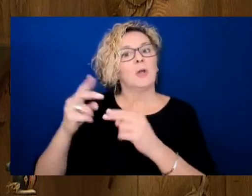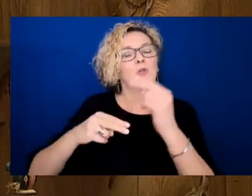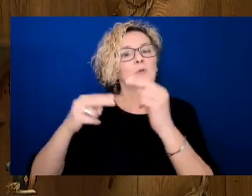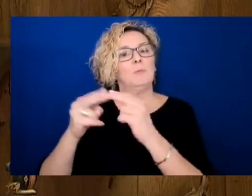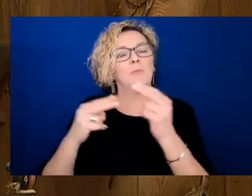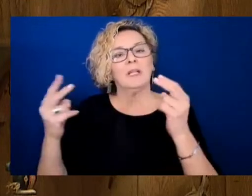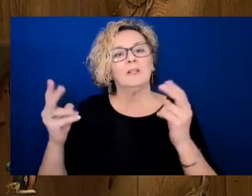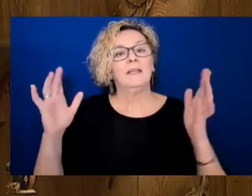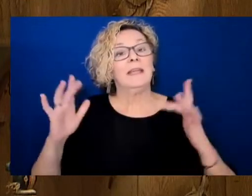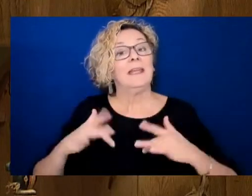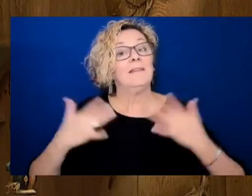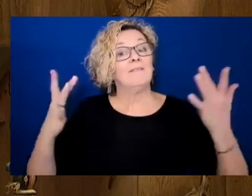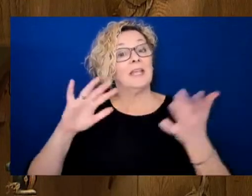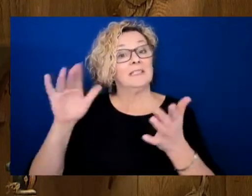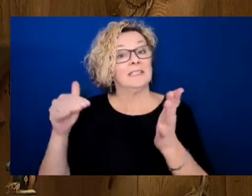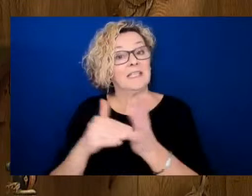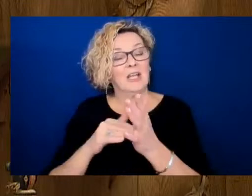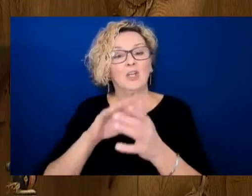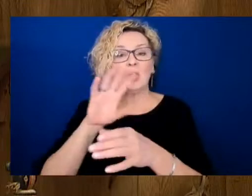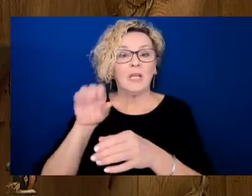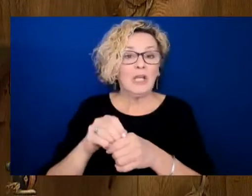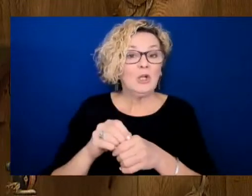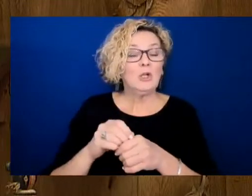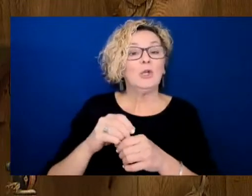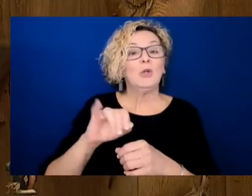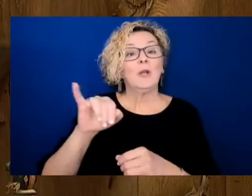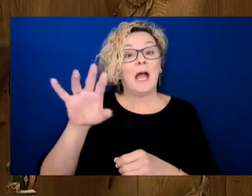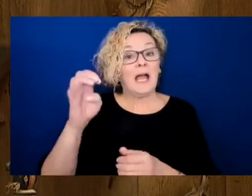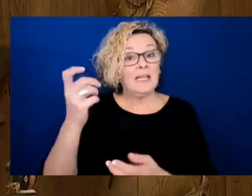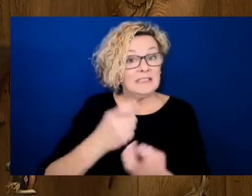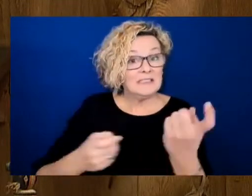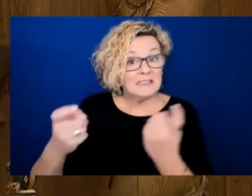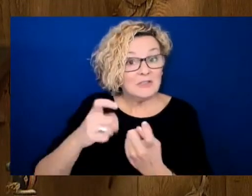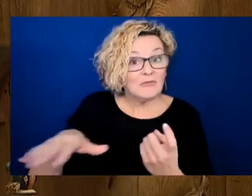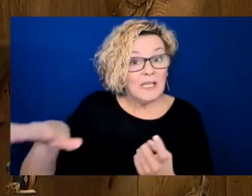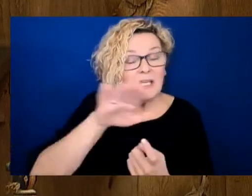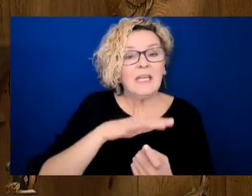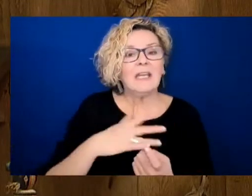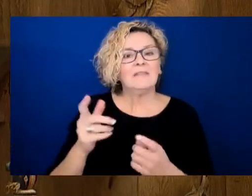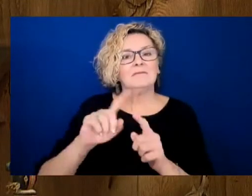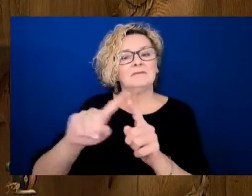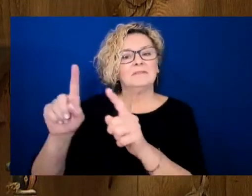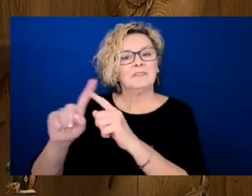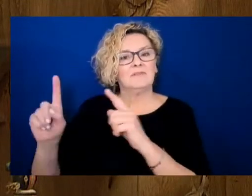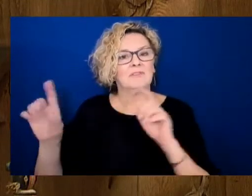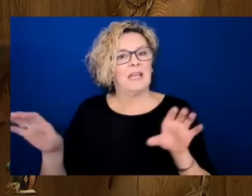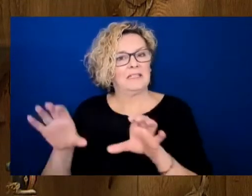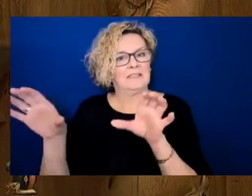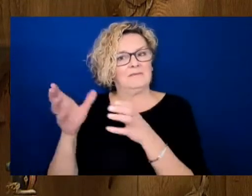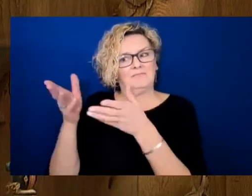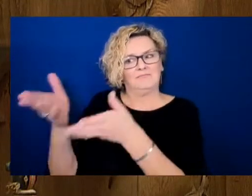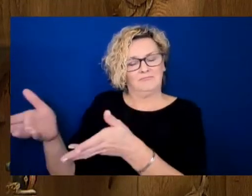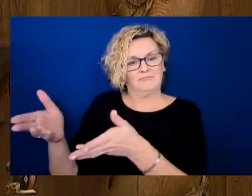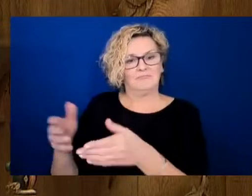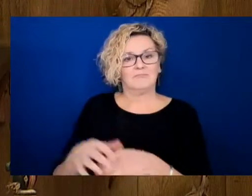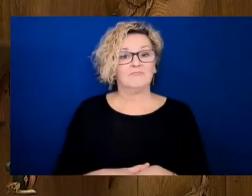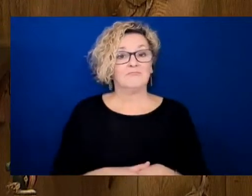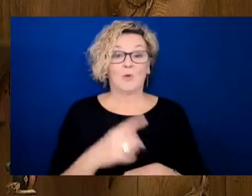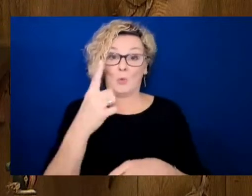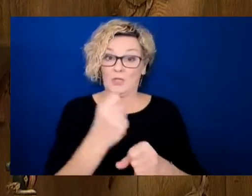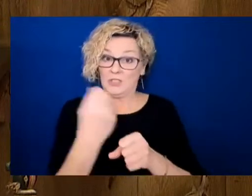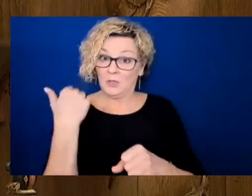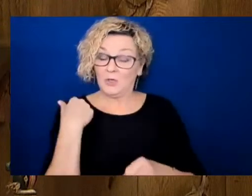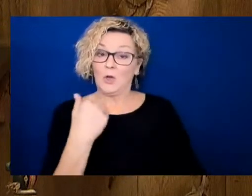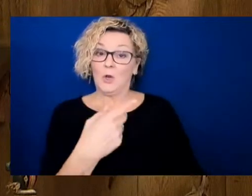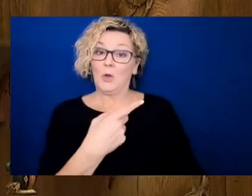3 new ice rinks and better support the needs of a booming population. Just over a year ago, Prince Rupert had to